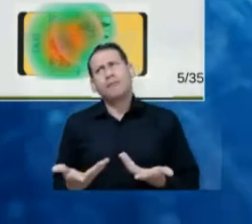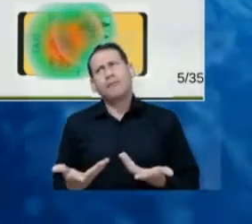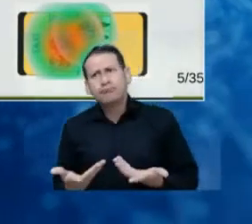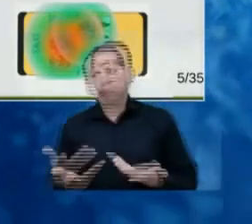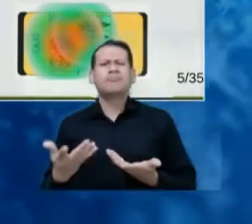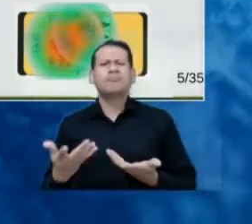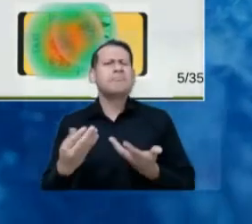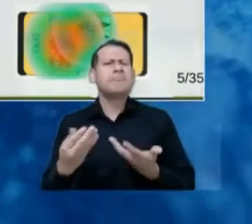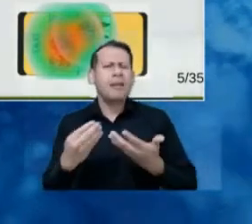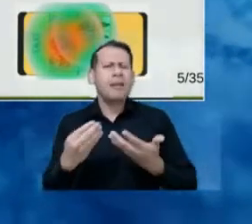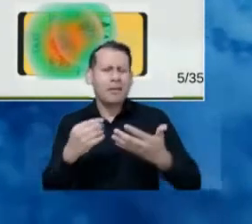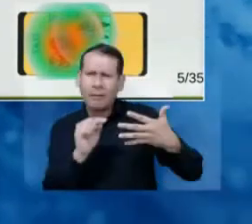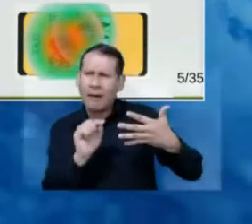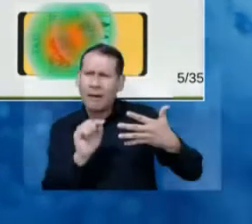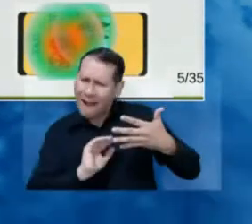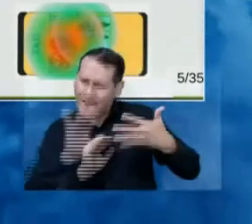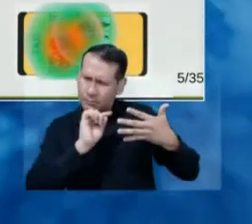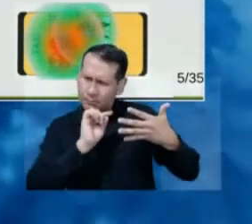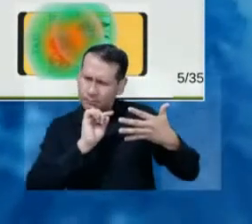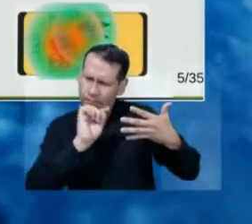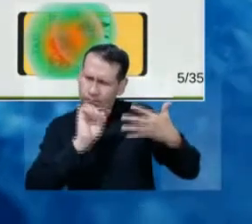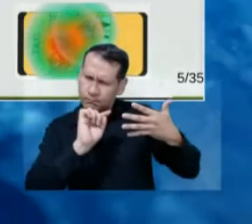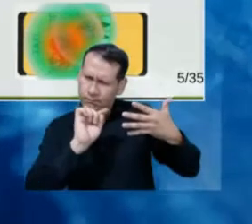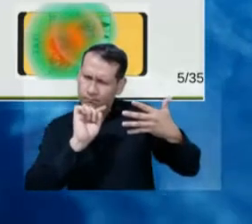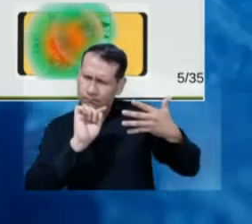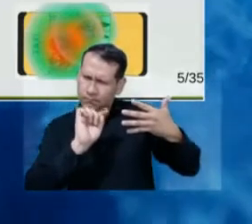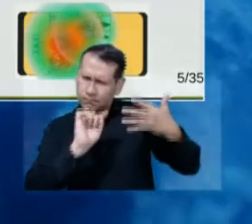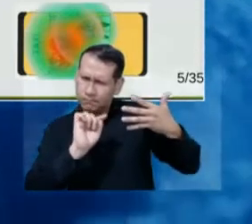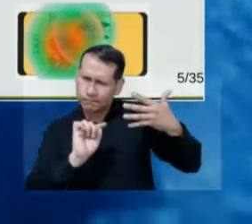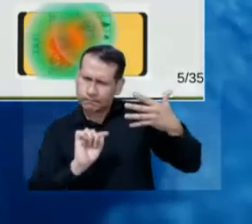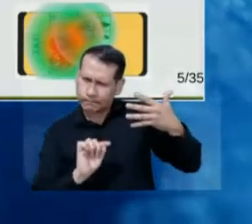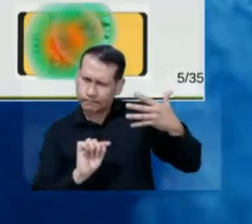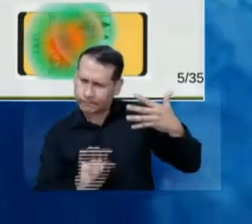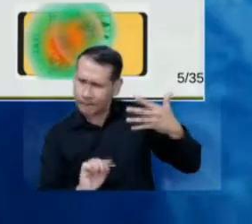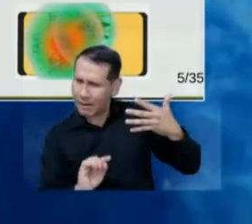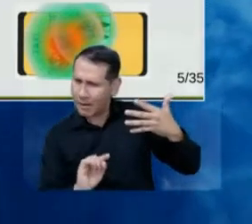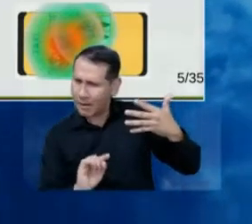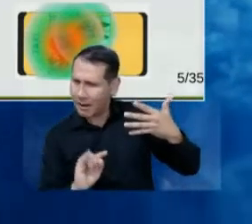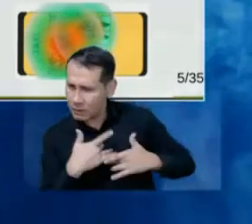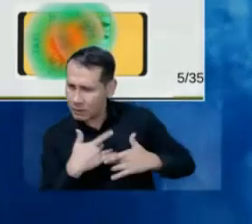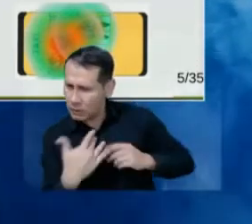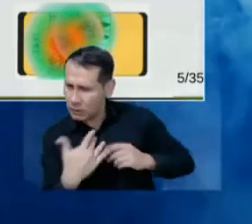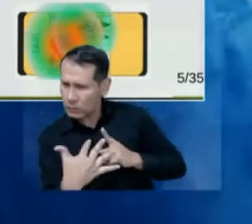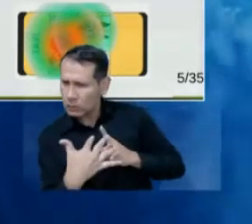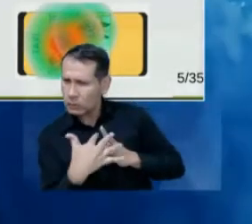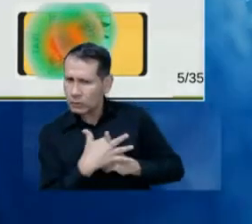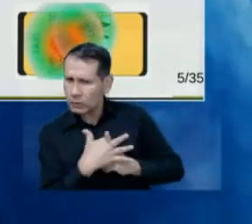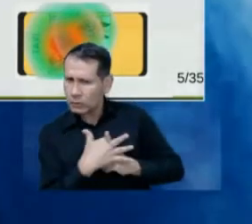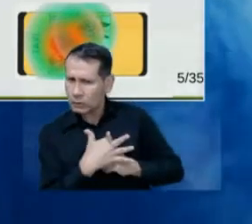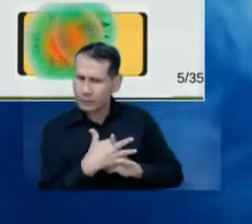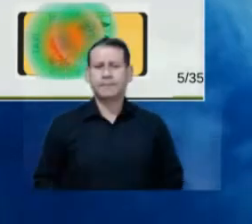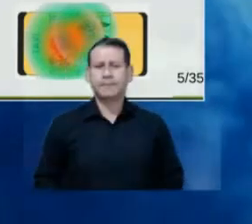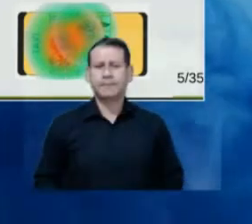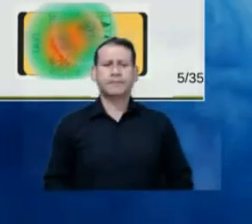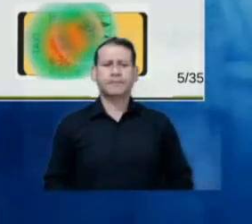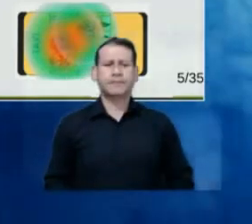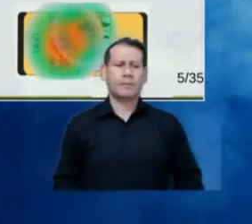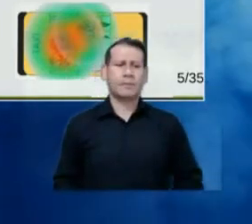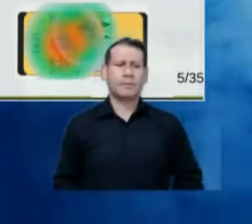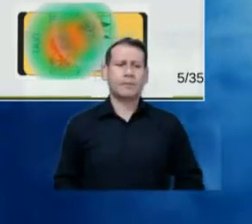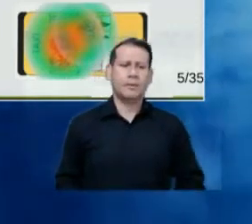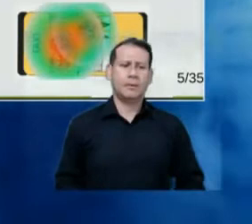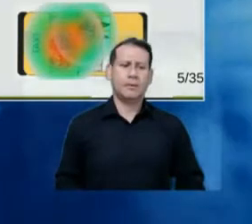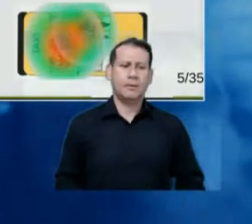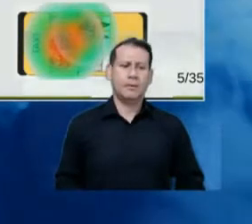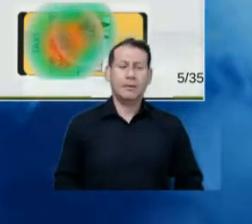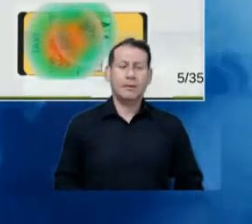are relevant, let's say, for non-desirable interaction or harm to health. And after that,